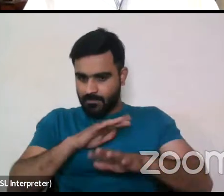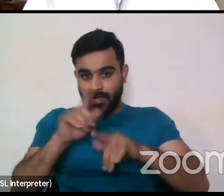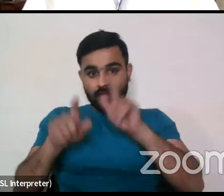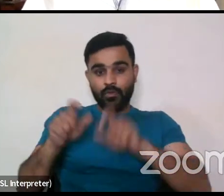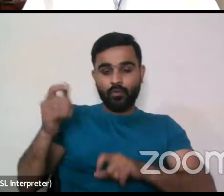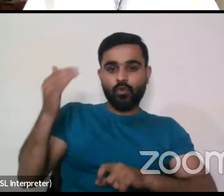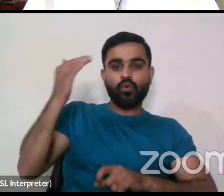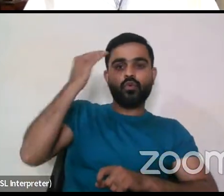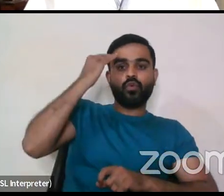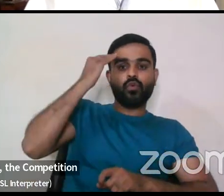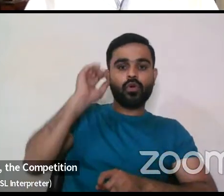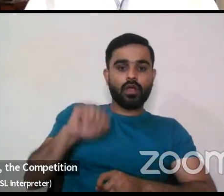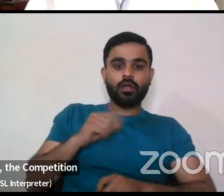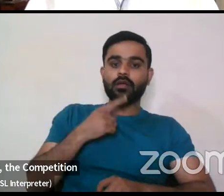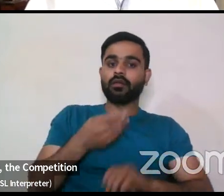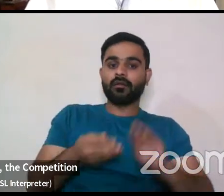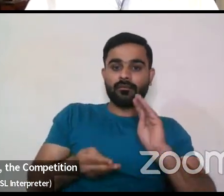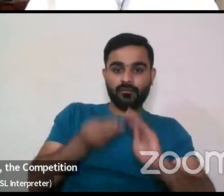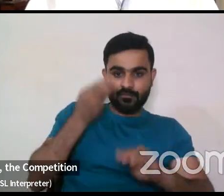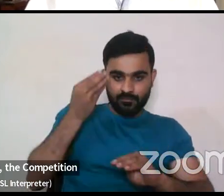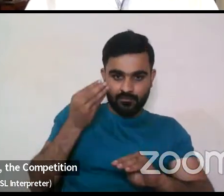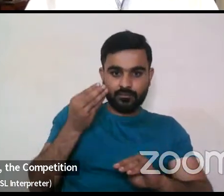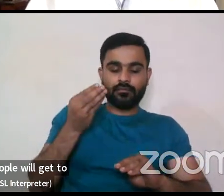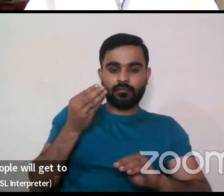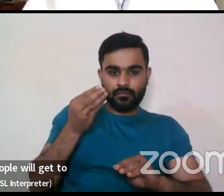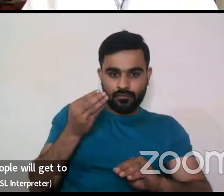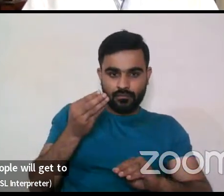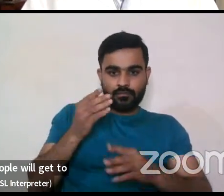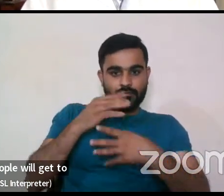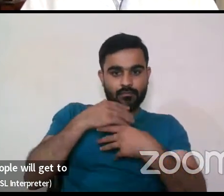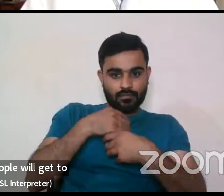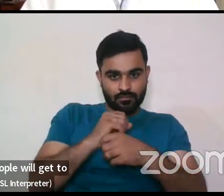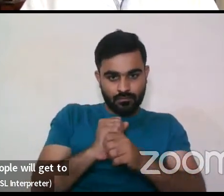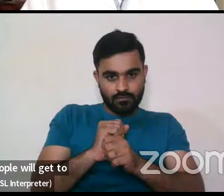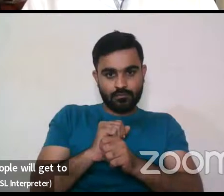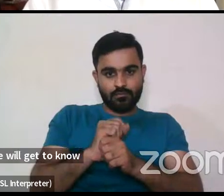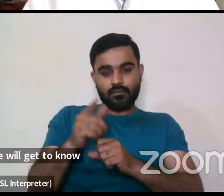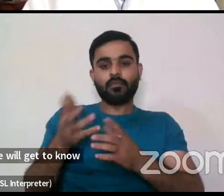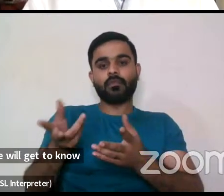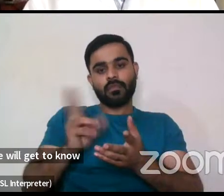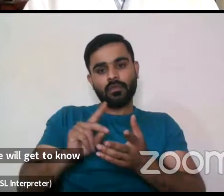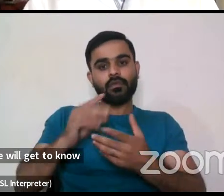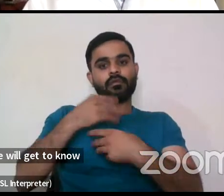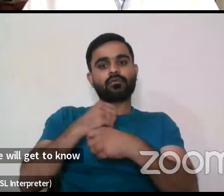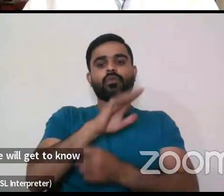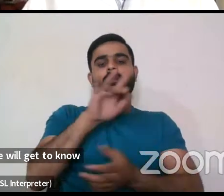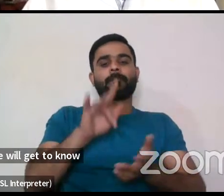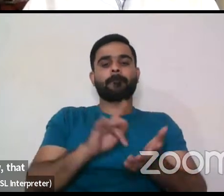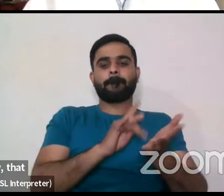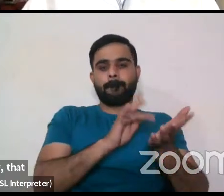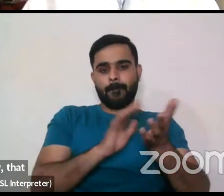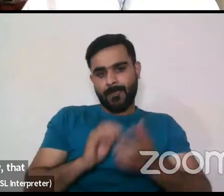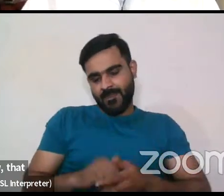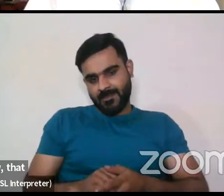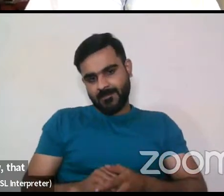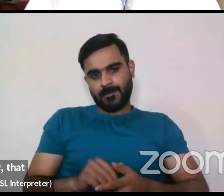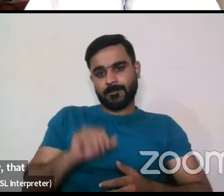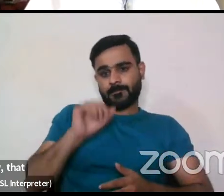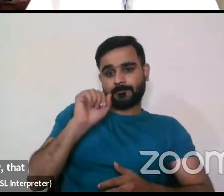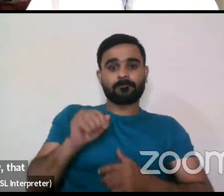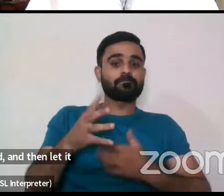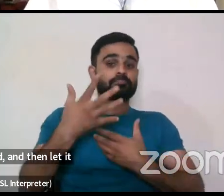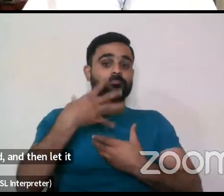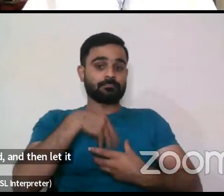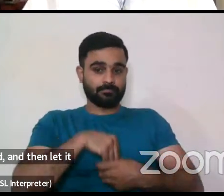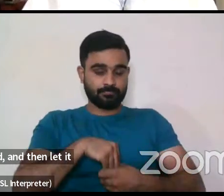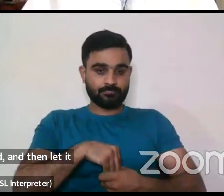to know about it. So it was more that, that created and then let it create its space. So I think the receptivity in